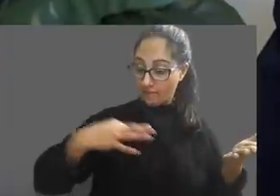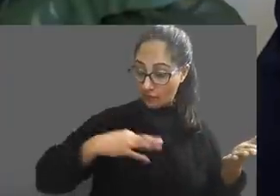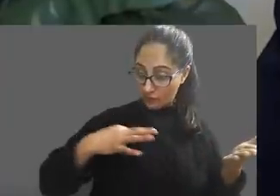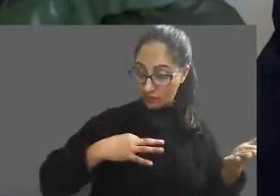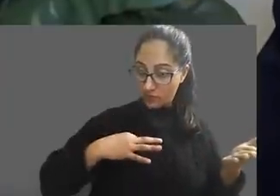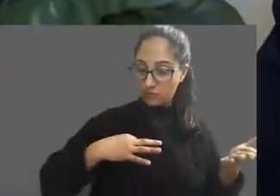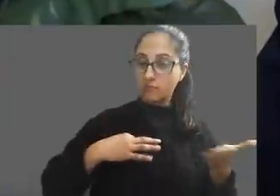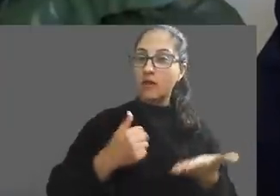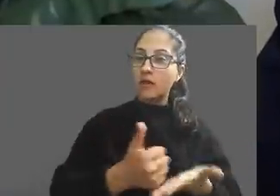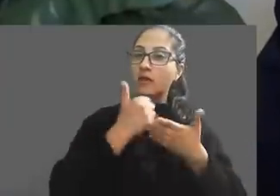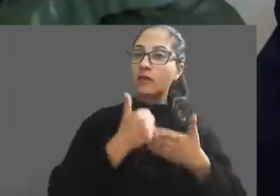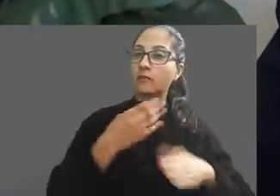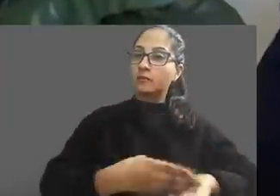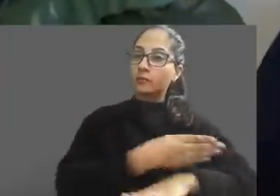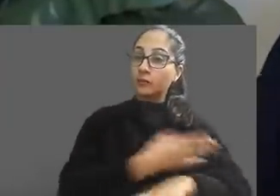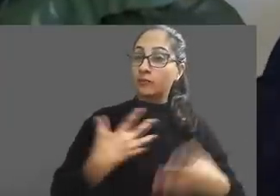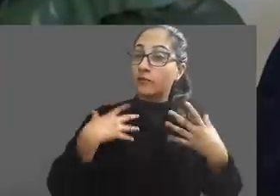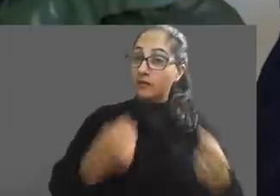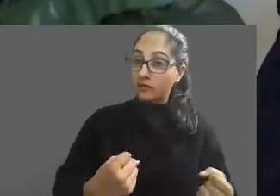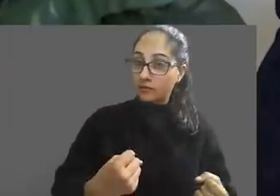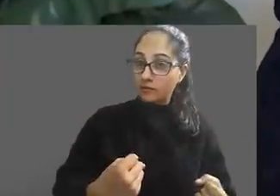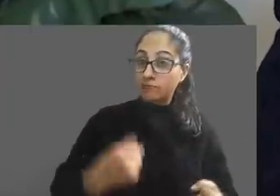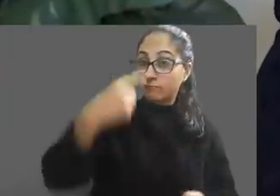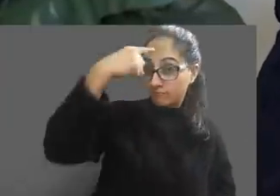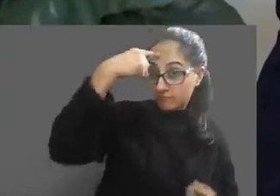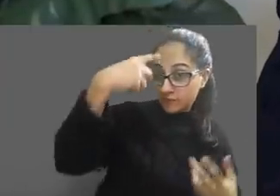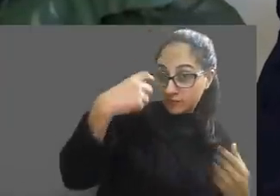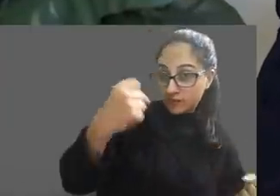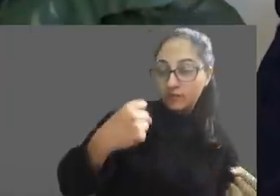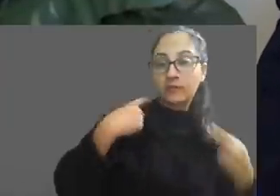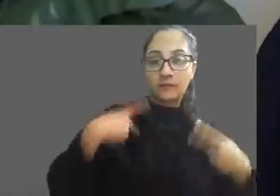sense of purpose in life than those who don't.